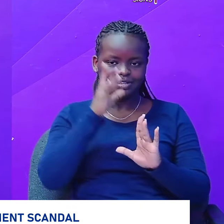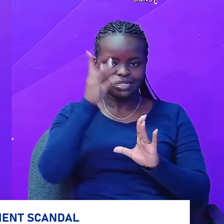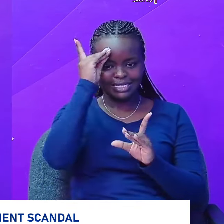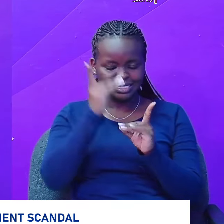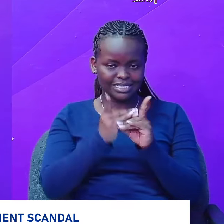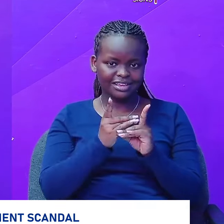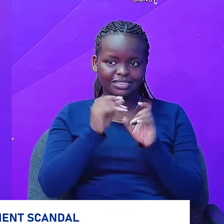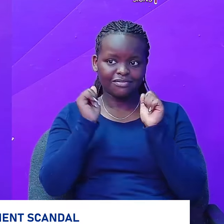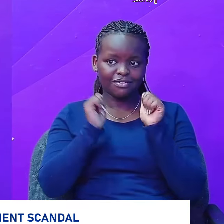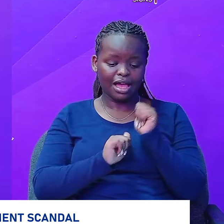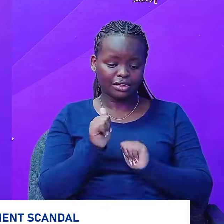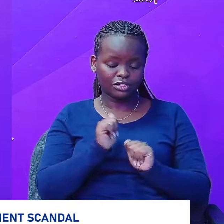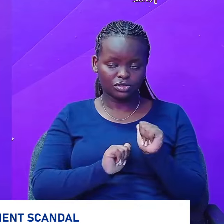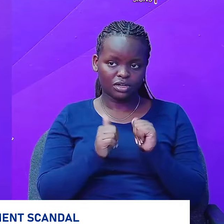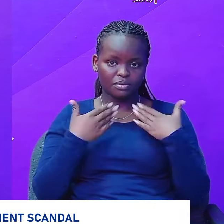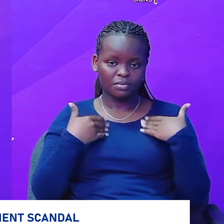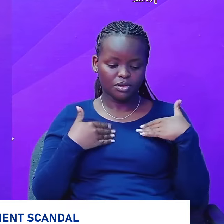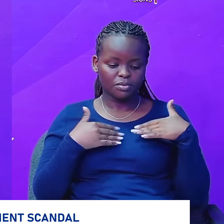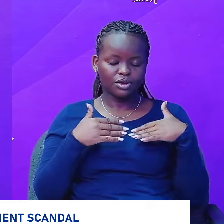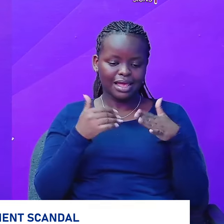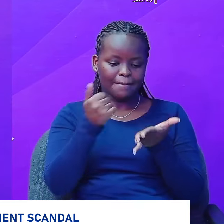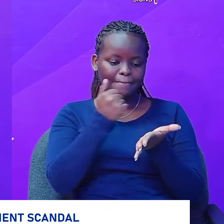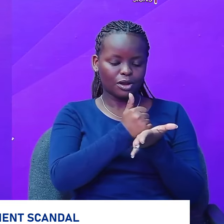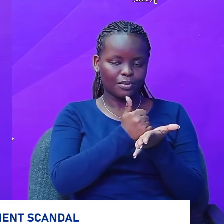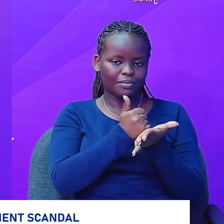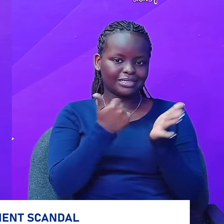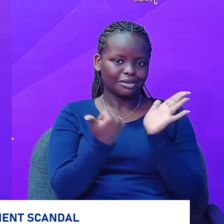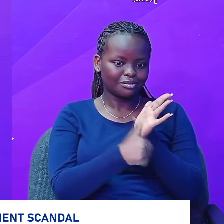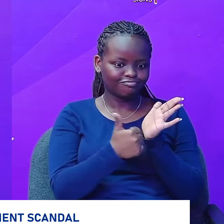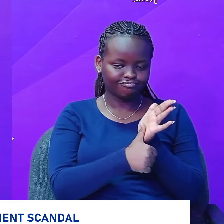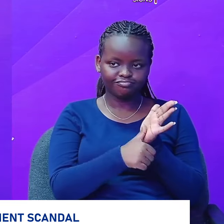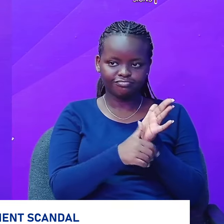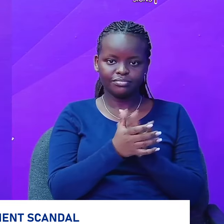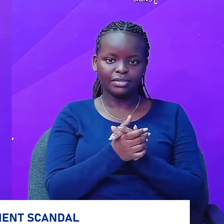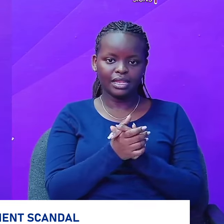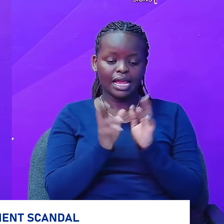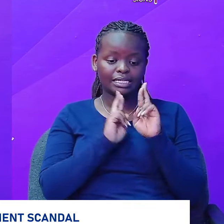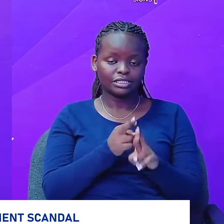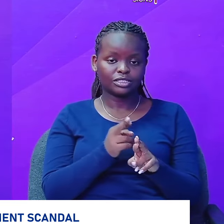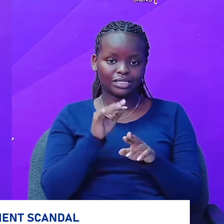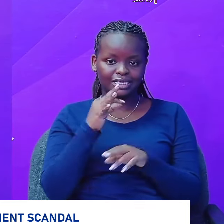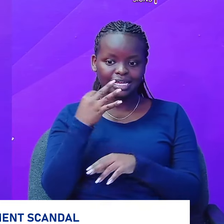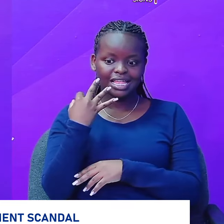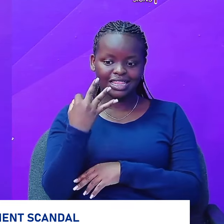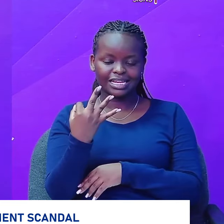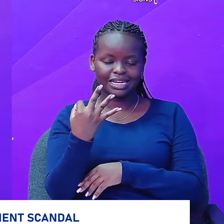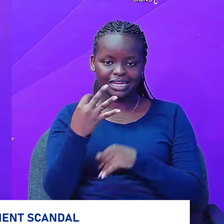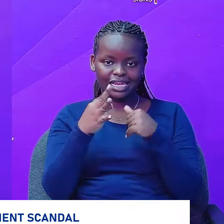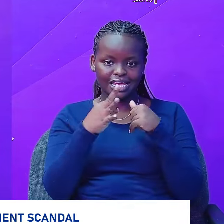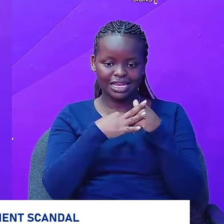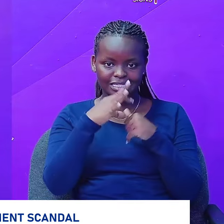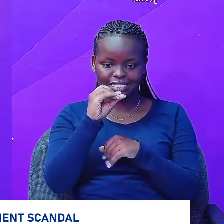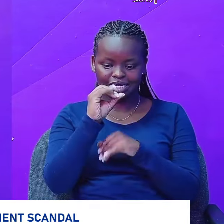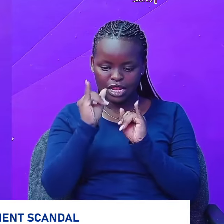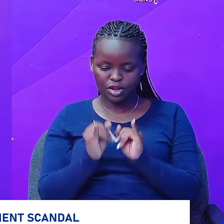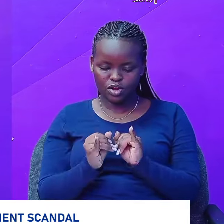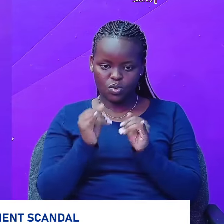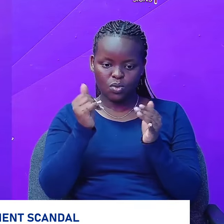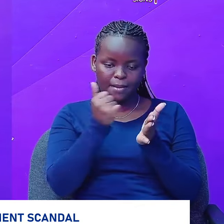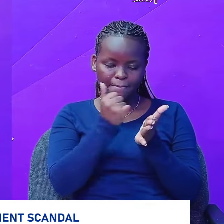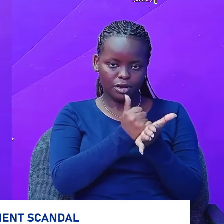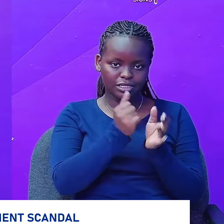individuals implicated in an employment scandal that resulted in the dismissal of 380 newly recruited health